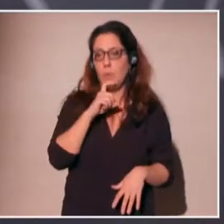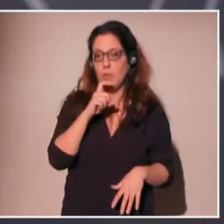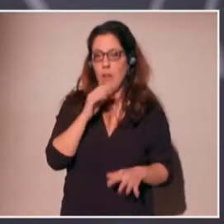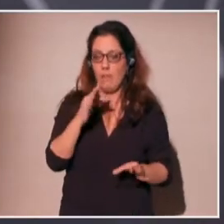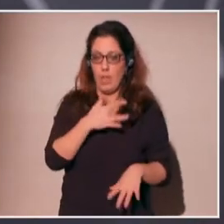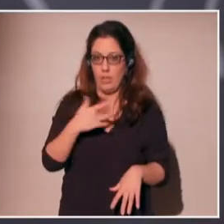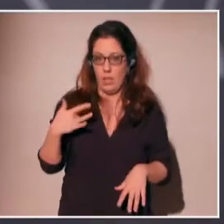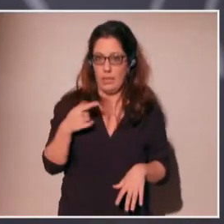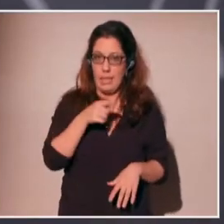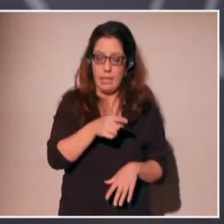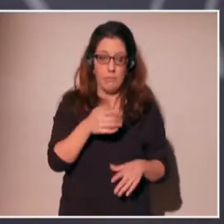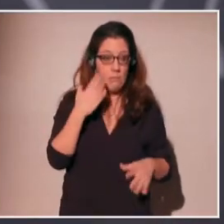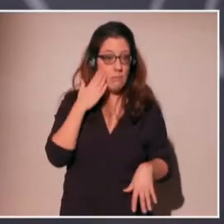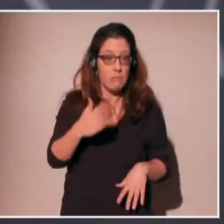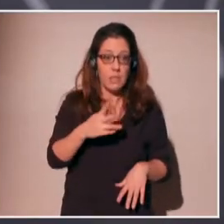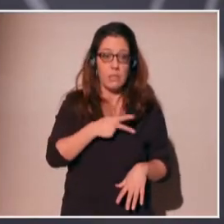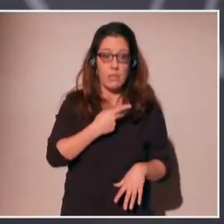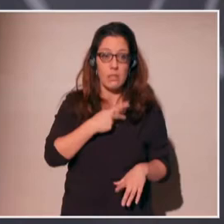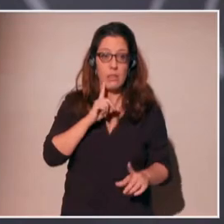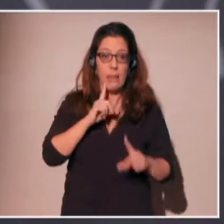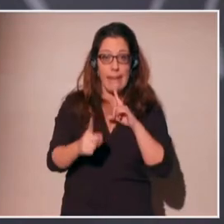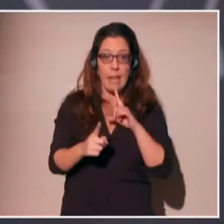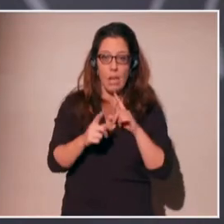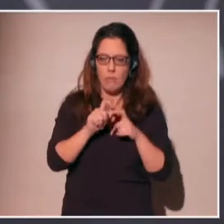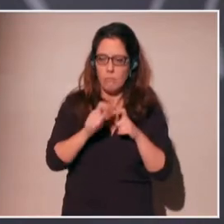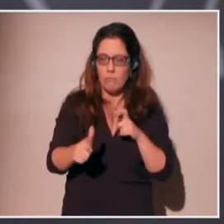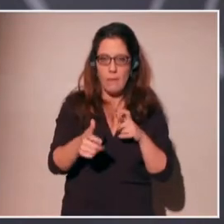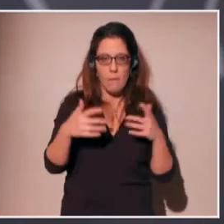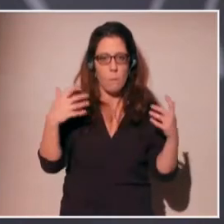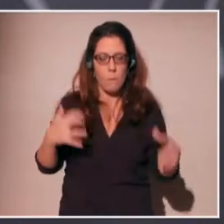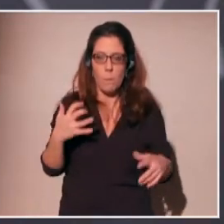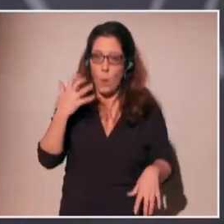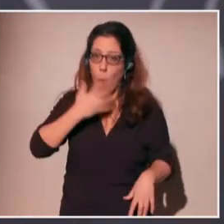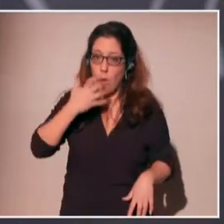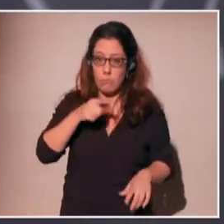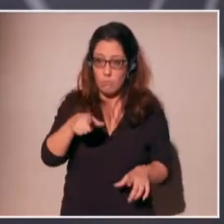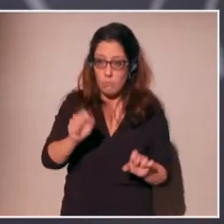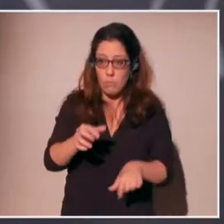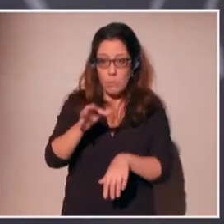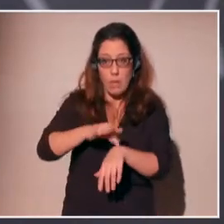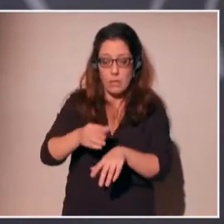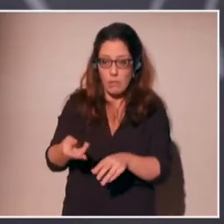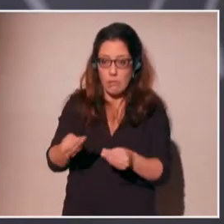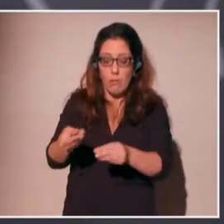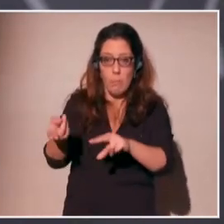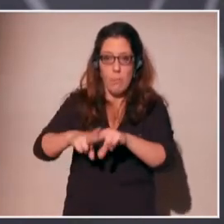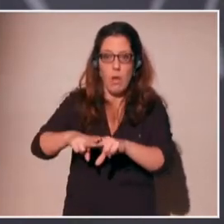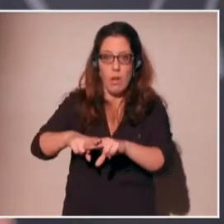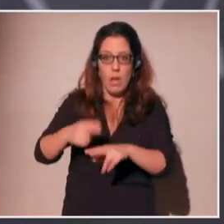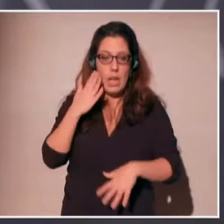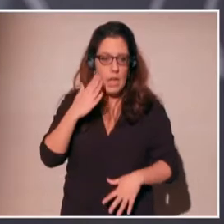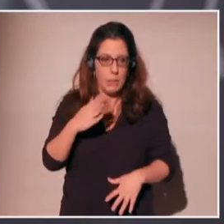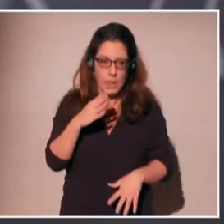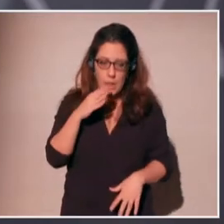causing damages or even death to our patients. So any error, human error introduced, is